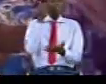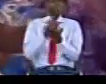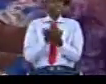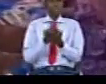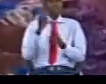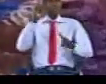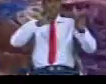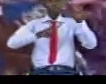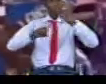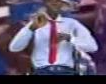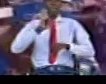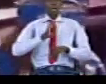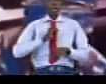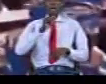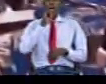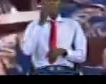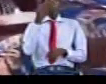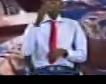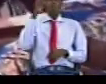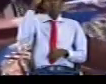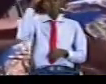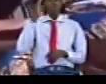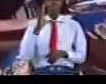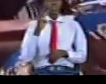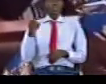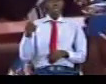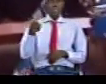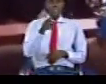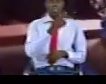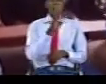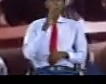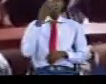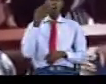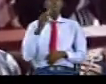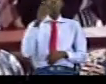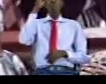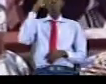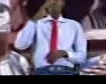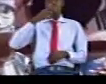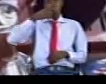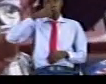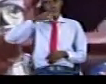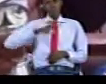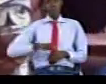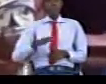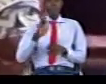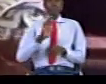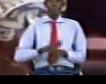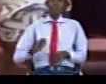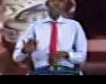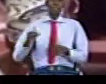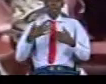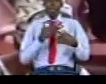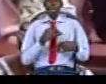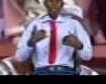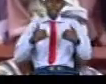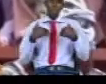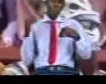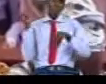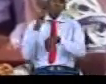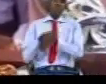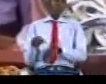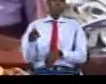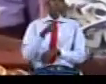am of God. Ye of God, little children, and have overcome them. They